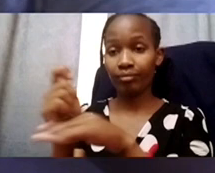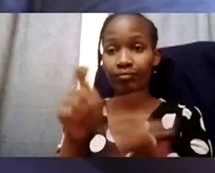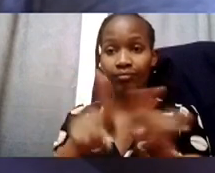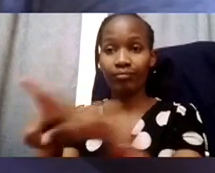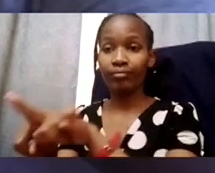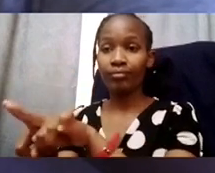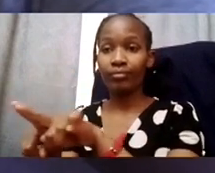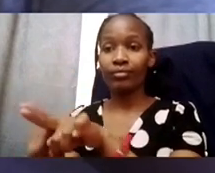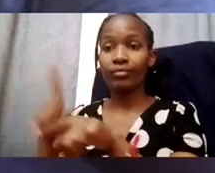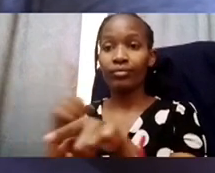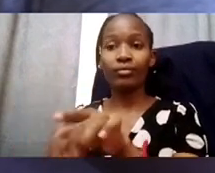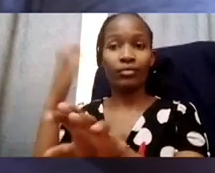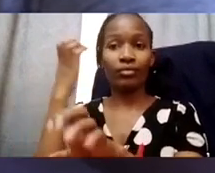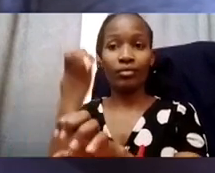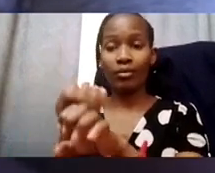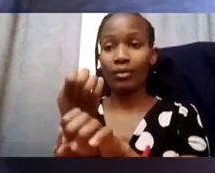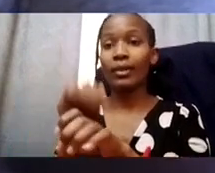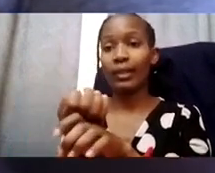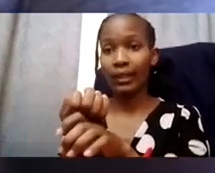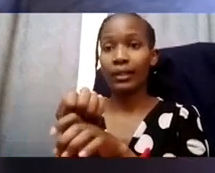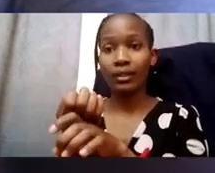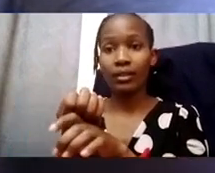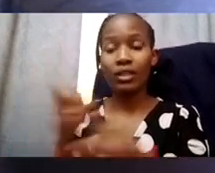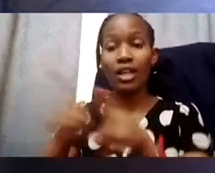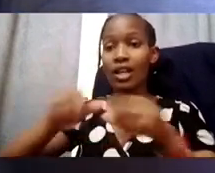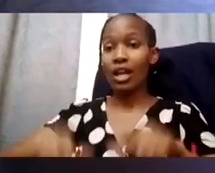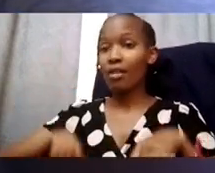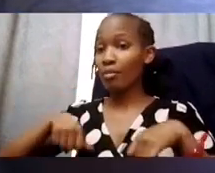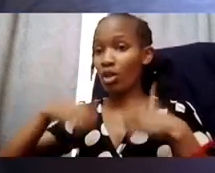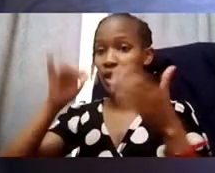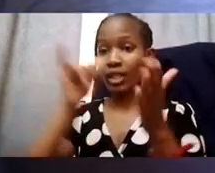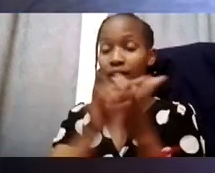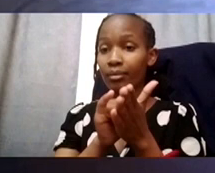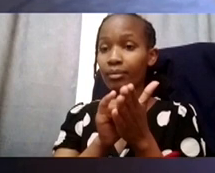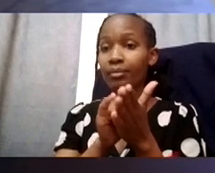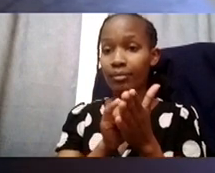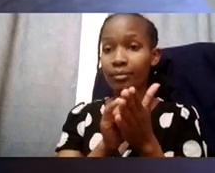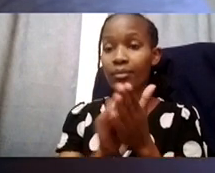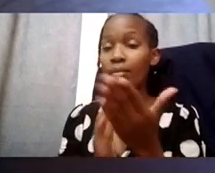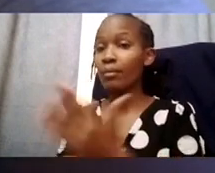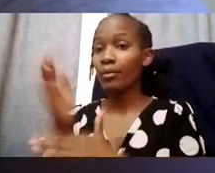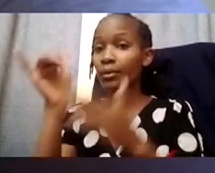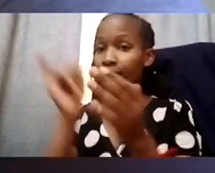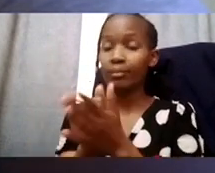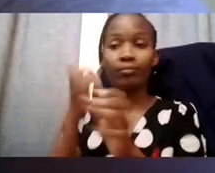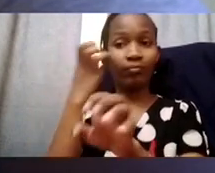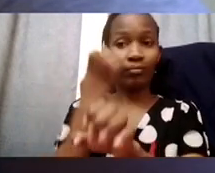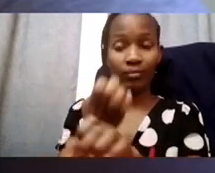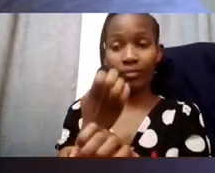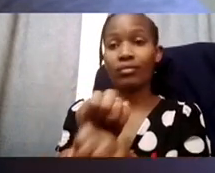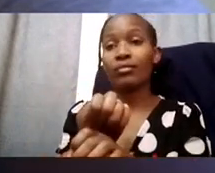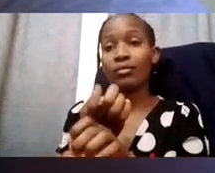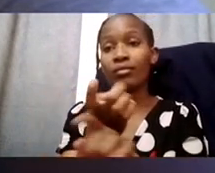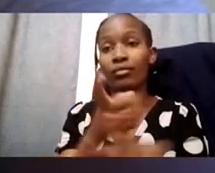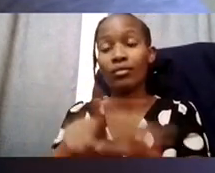was a difficult journey, and I'm really proud that through the difficult situation that I also grew